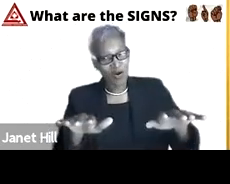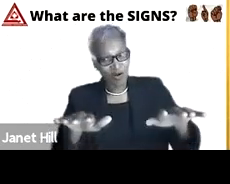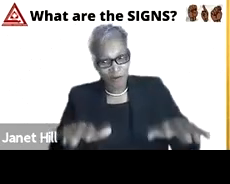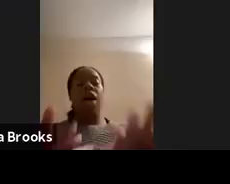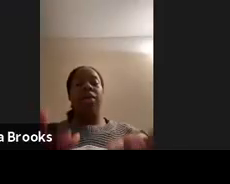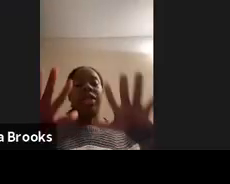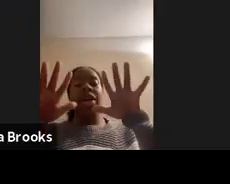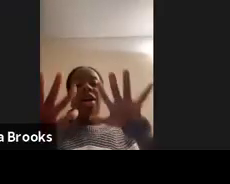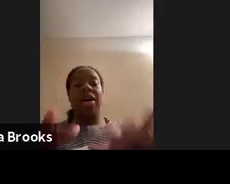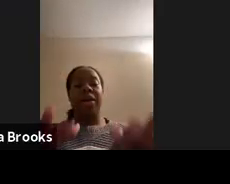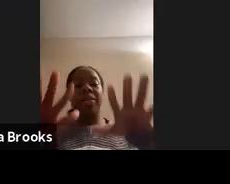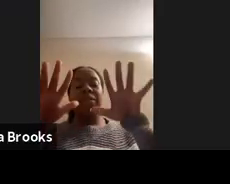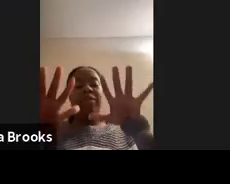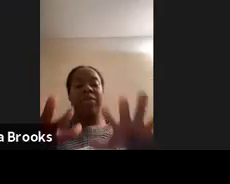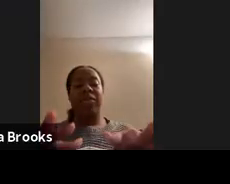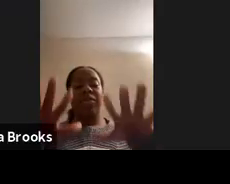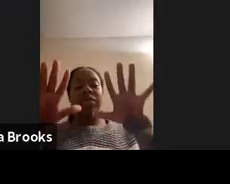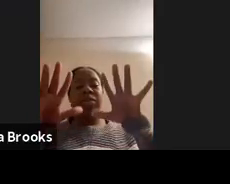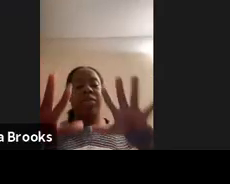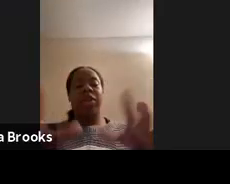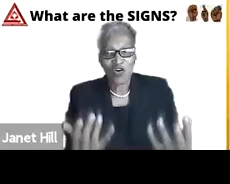Breathe. Stay calm. Stay calm.